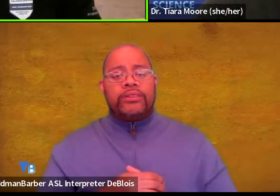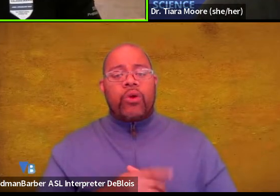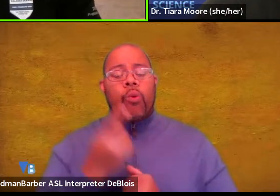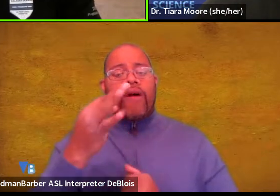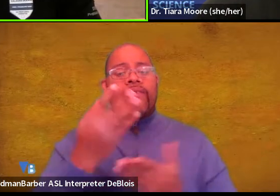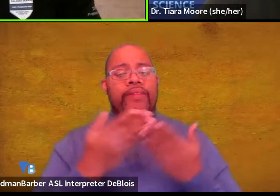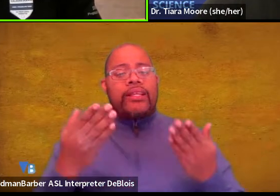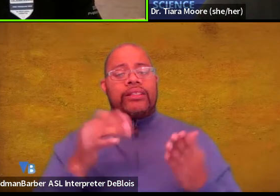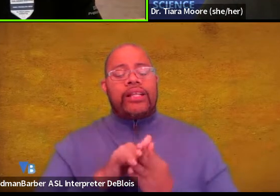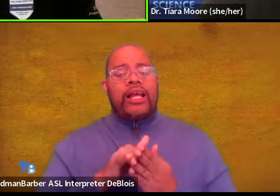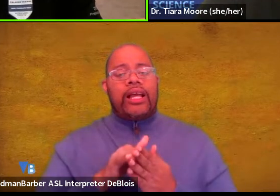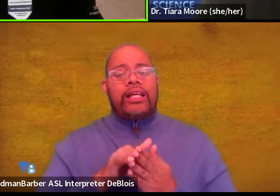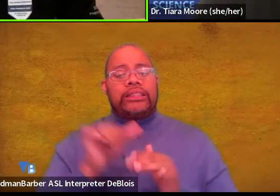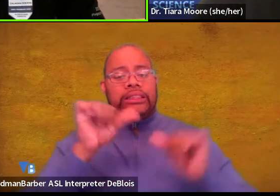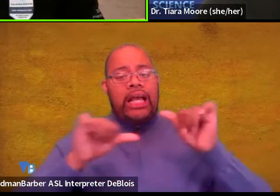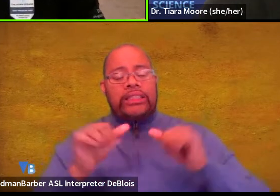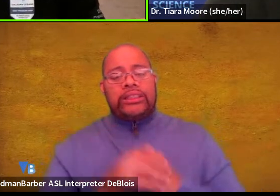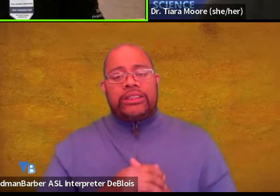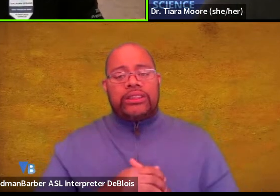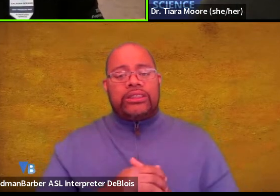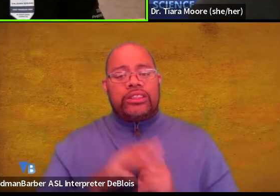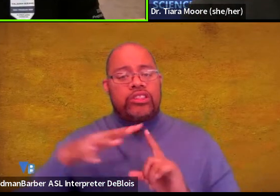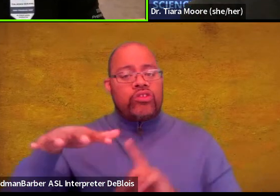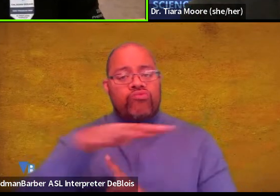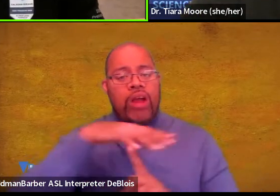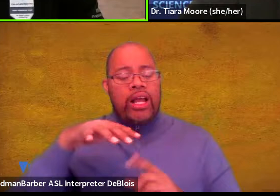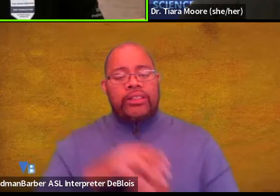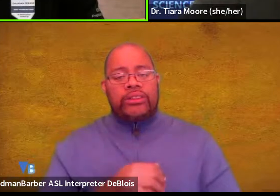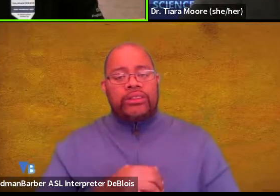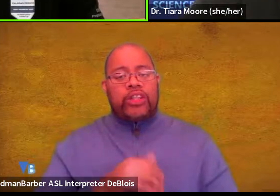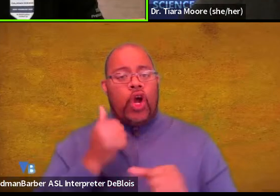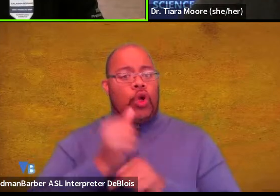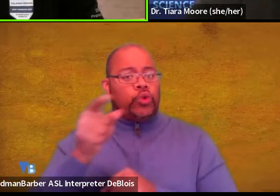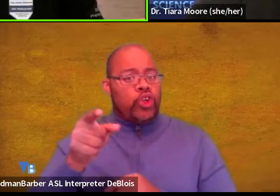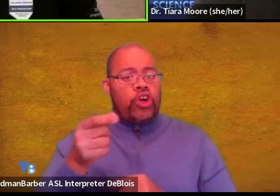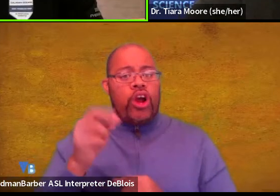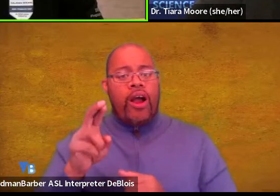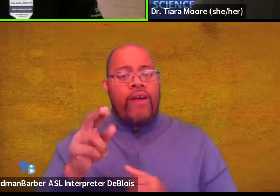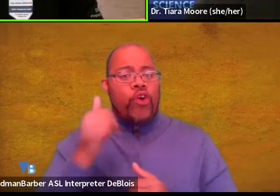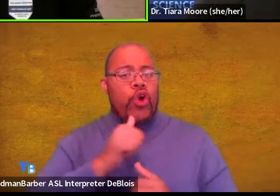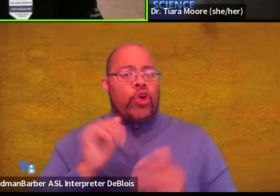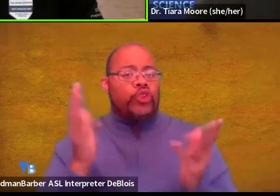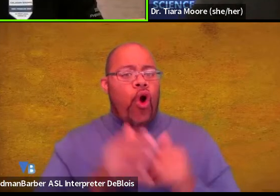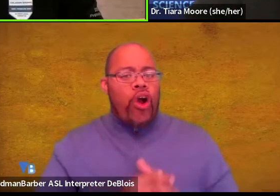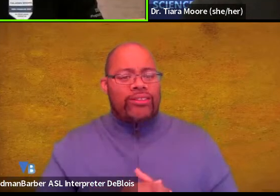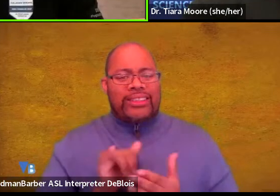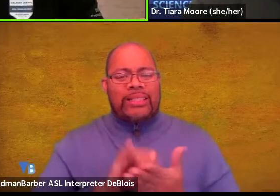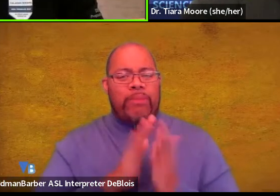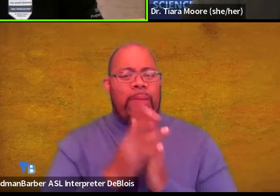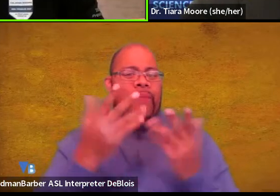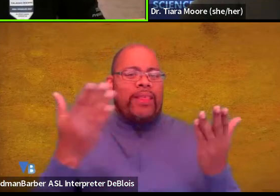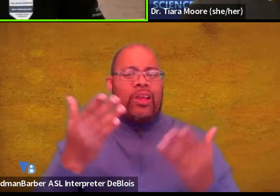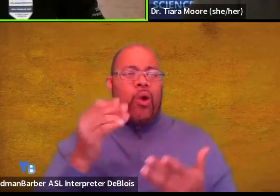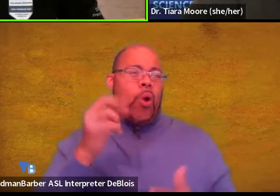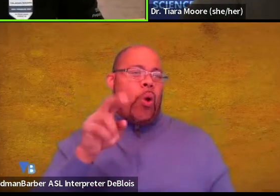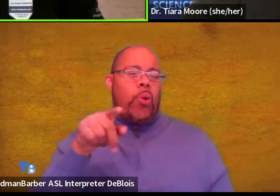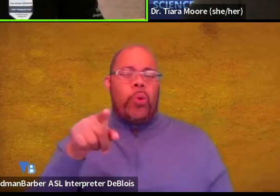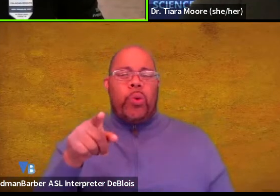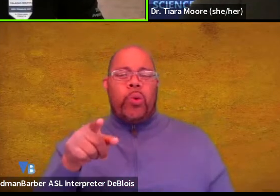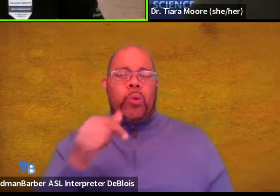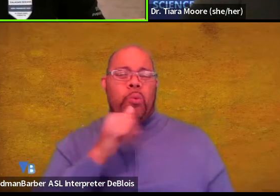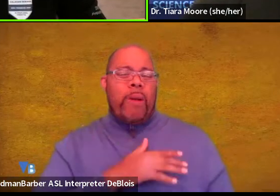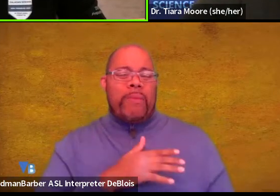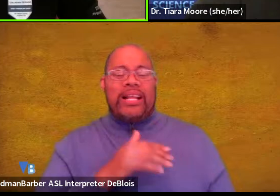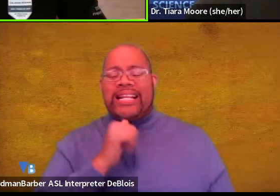one of the things that the scientists around her accused her of was just girl talk. So that's become a theme now. Oh, well, you're